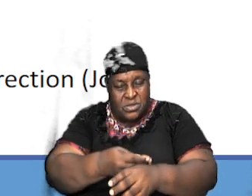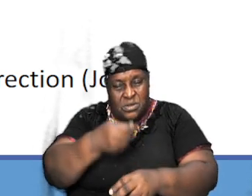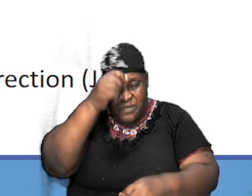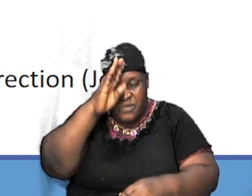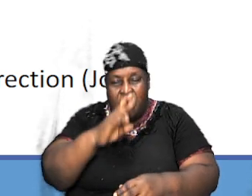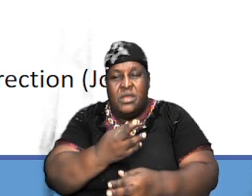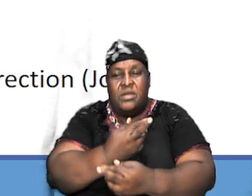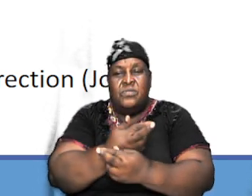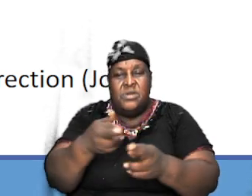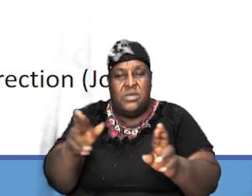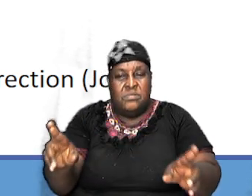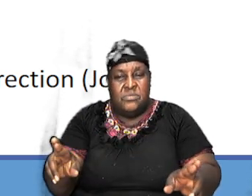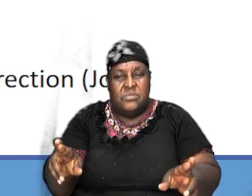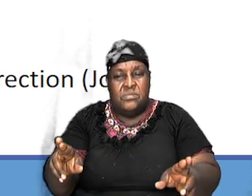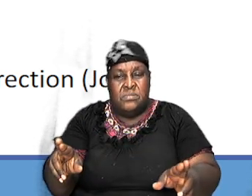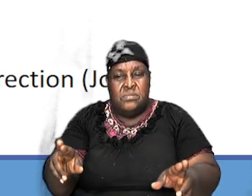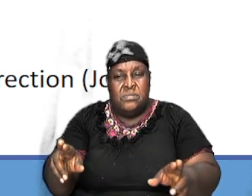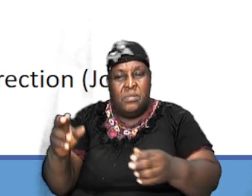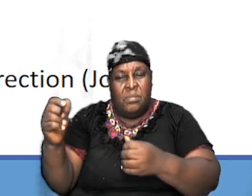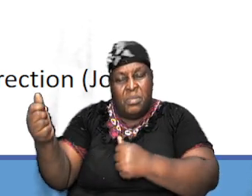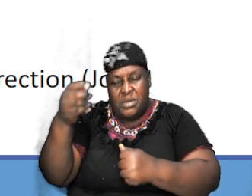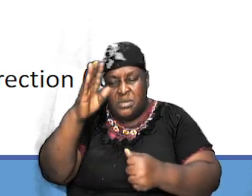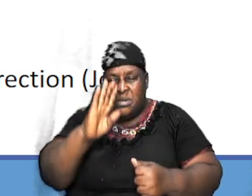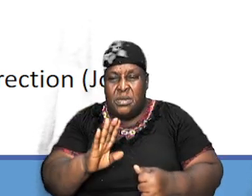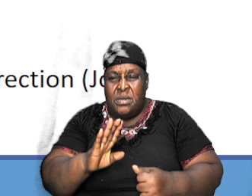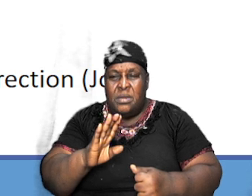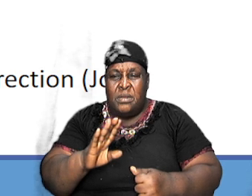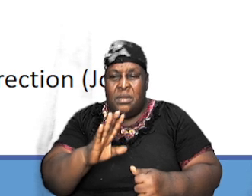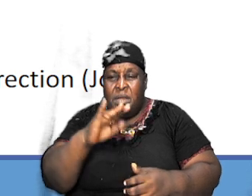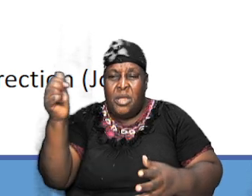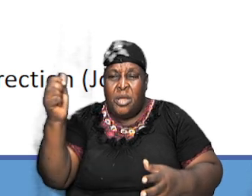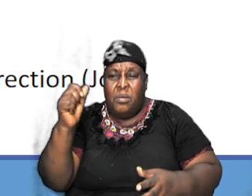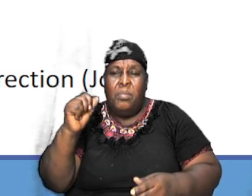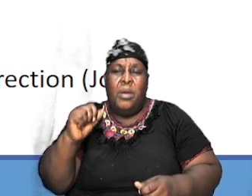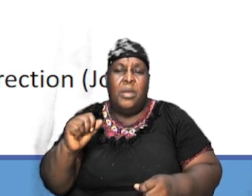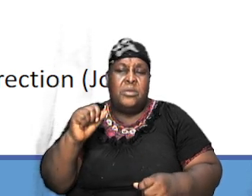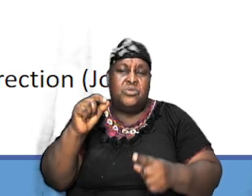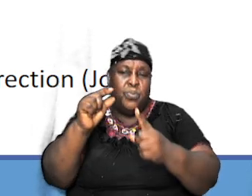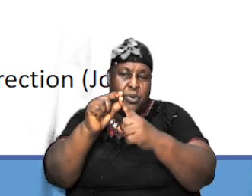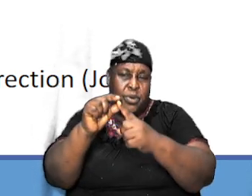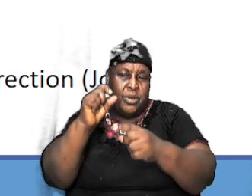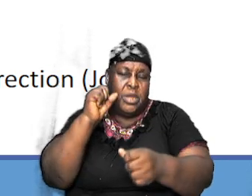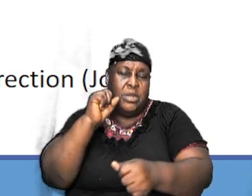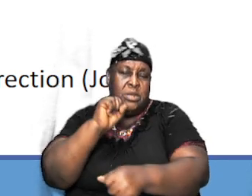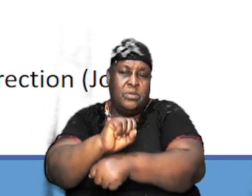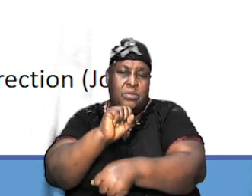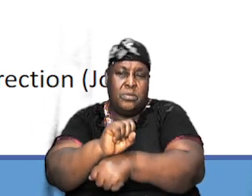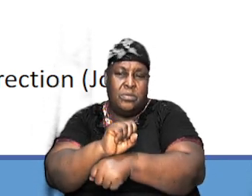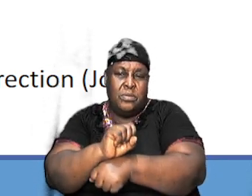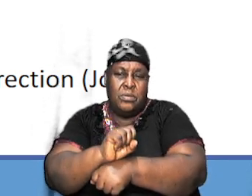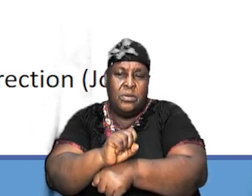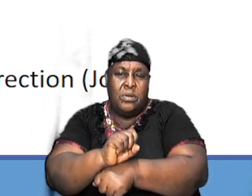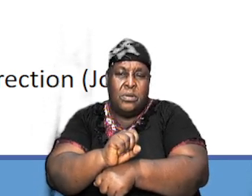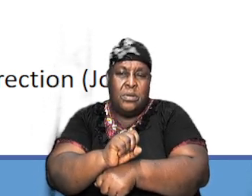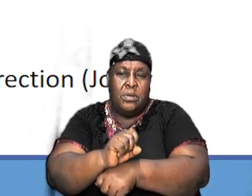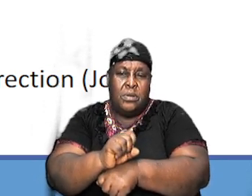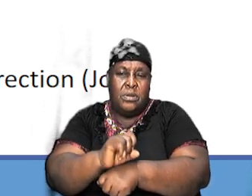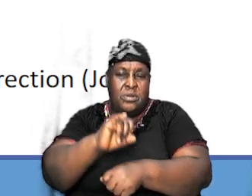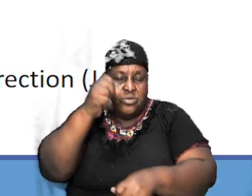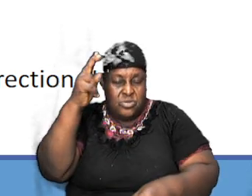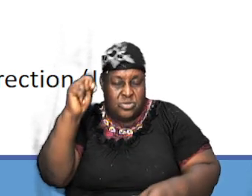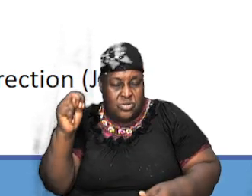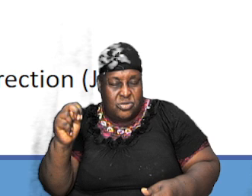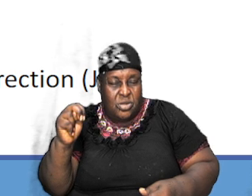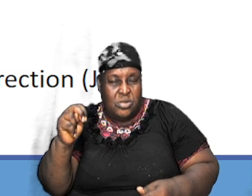Son of God, the mighty God, by his deeds and by his words. So in the book of John, Jesus is revealed, we're